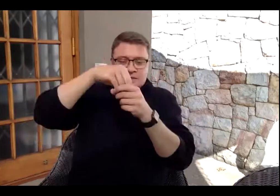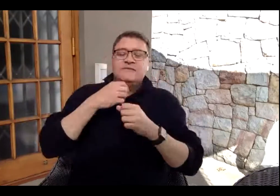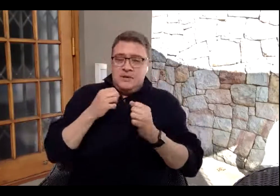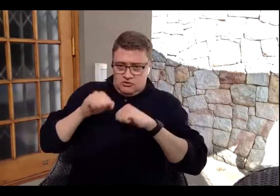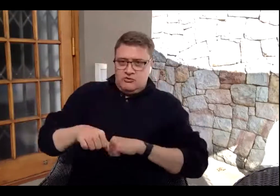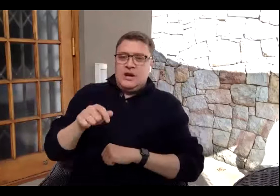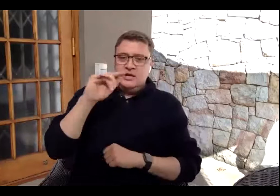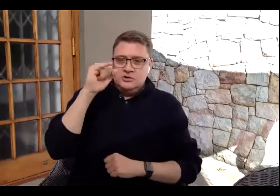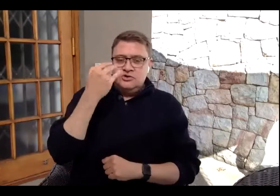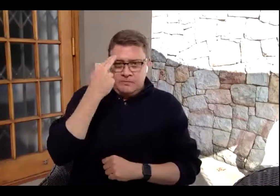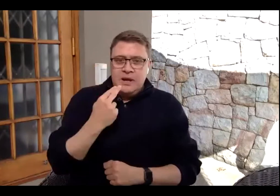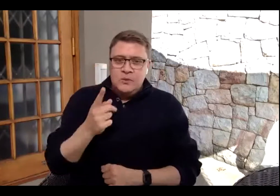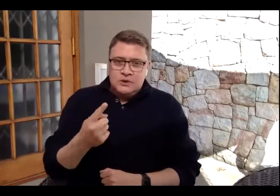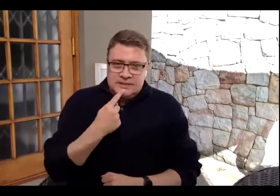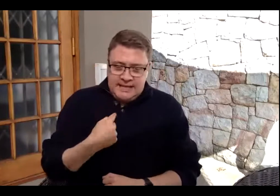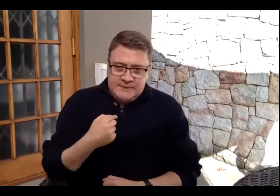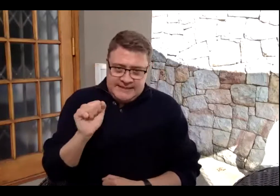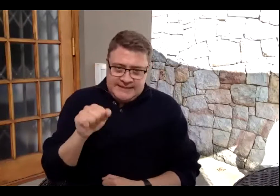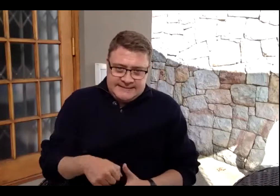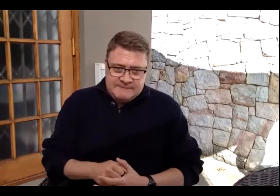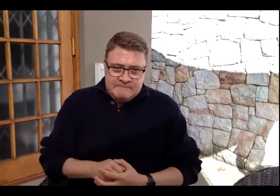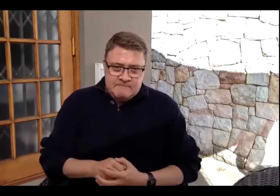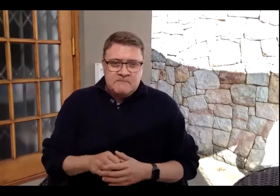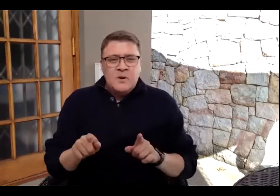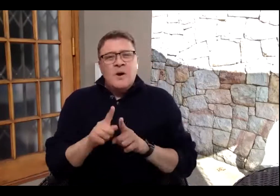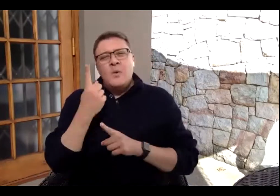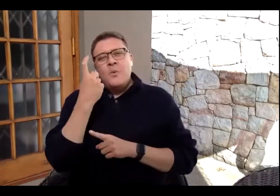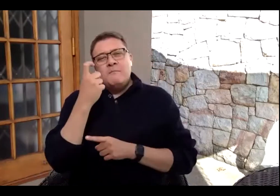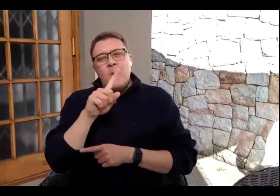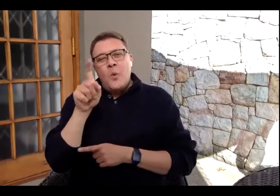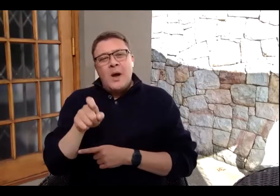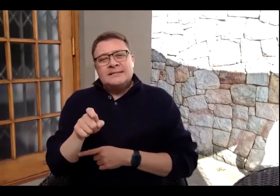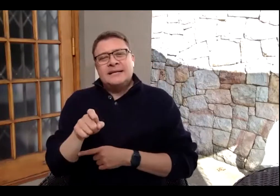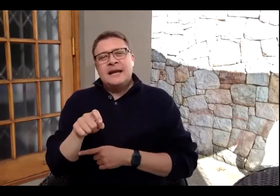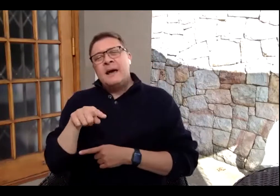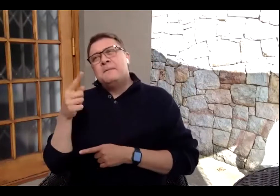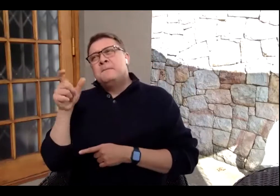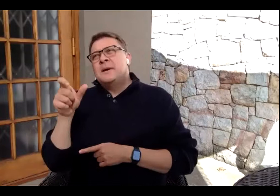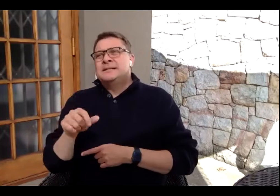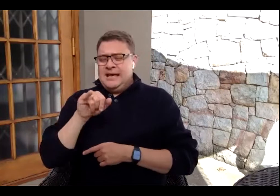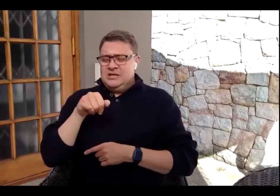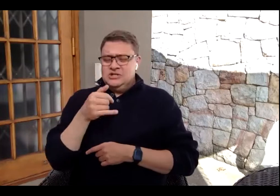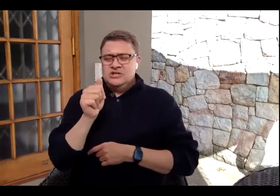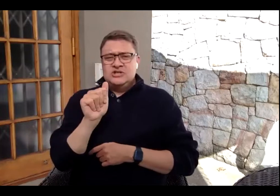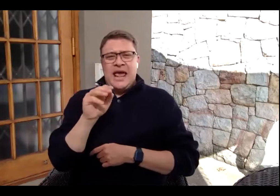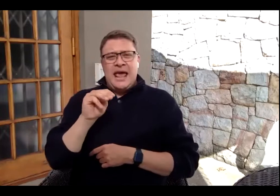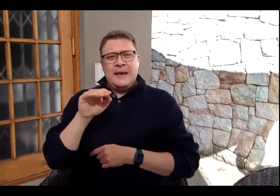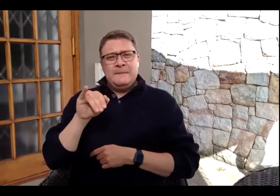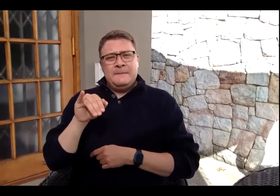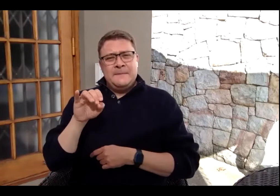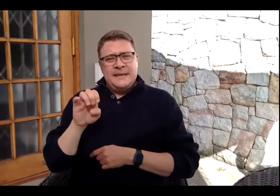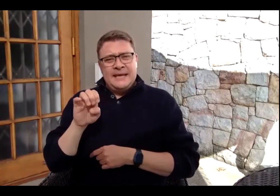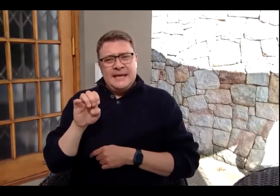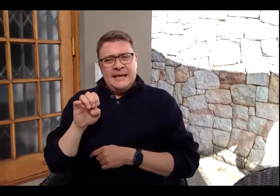Jermaine. And then we got another question from Jamie. Jamie was talking about, Jermaine, you mentioned